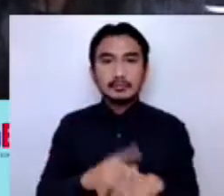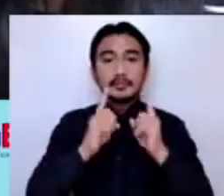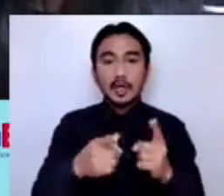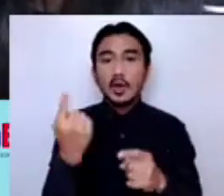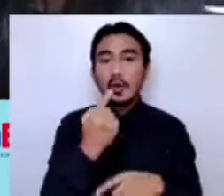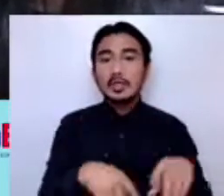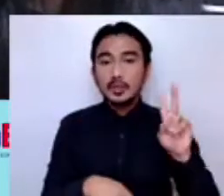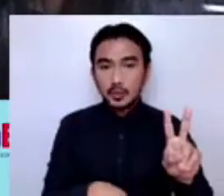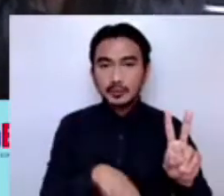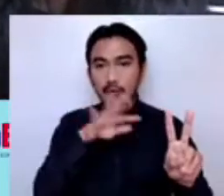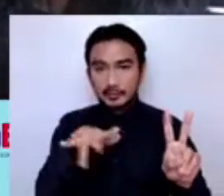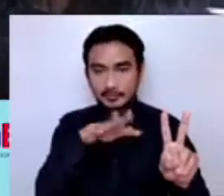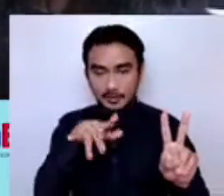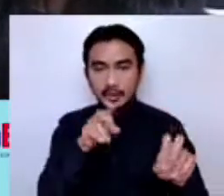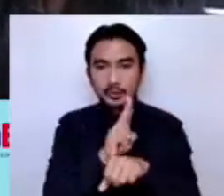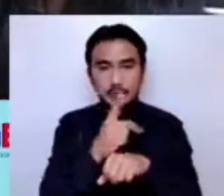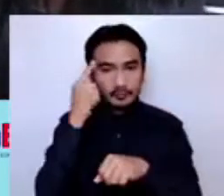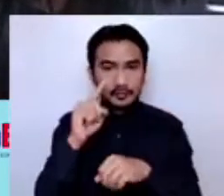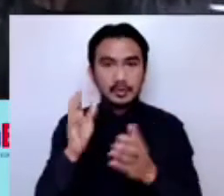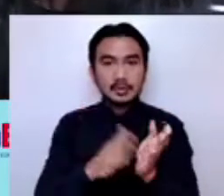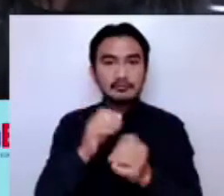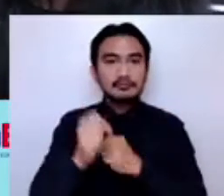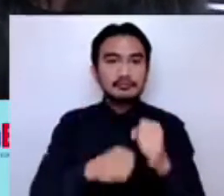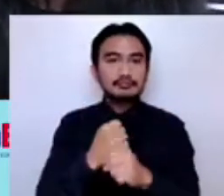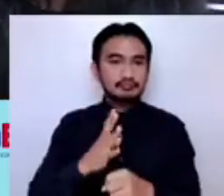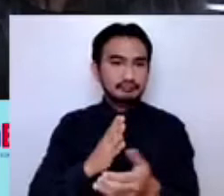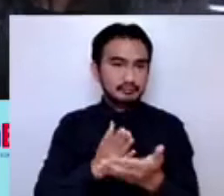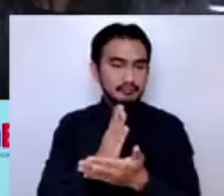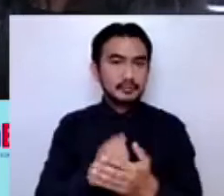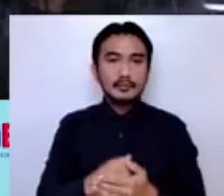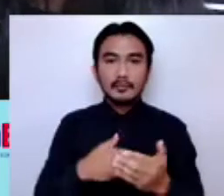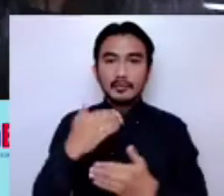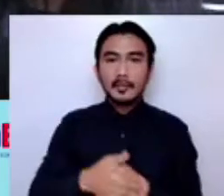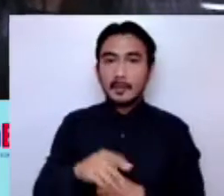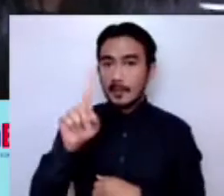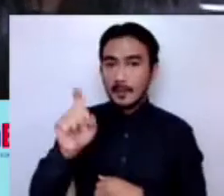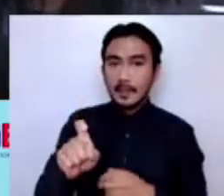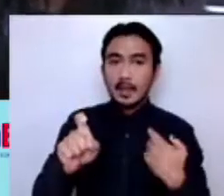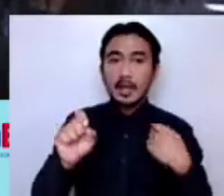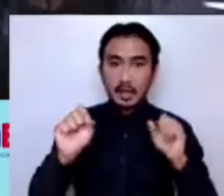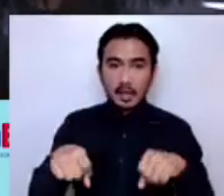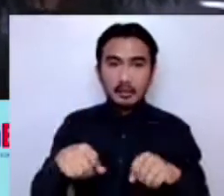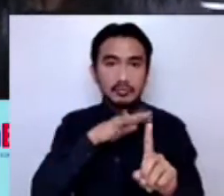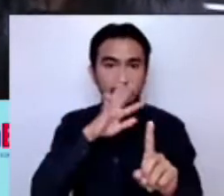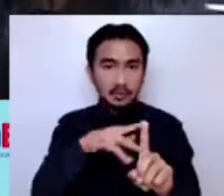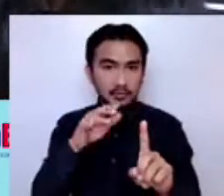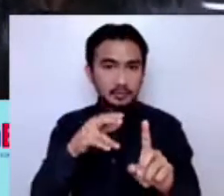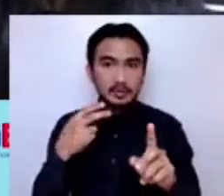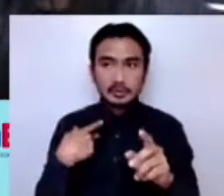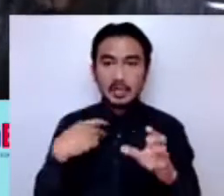are required for this school year. Can I be observed in a physical classroom setting?